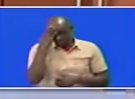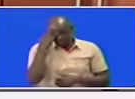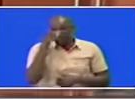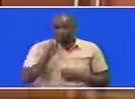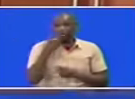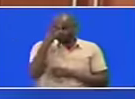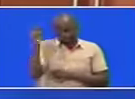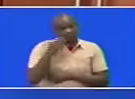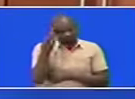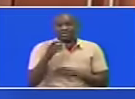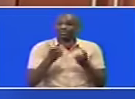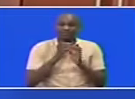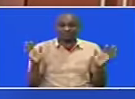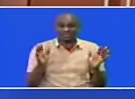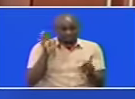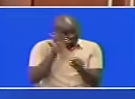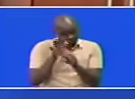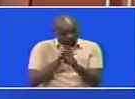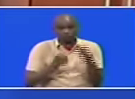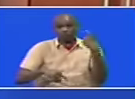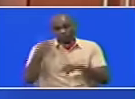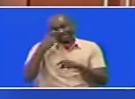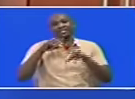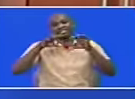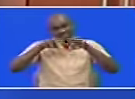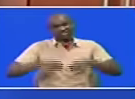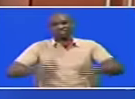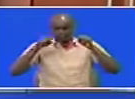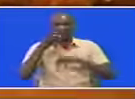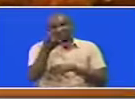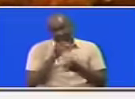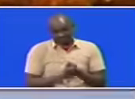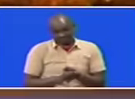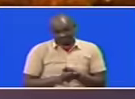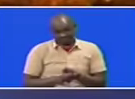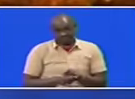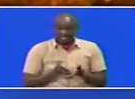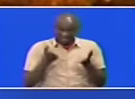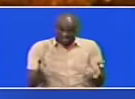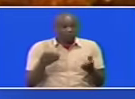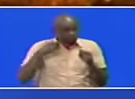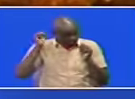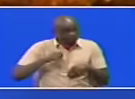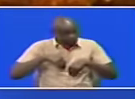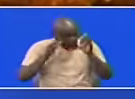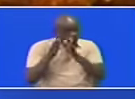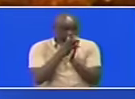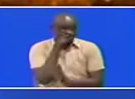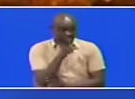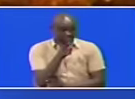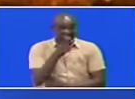two-thirds, a majority to clinch the position. Well, we will be keeping an eye to see